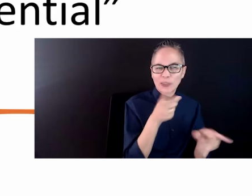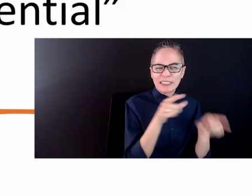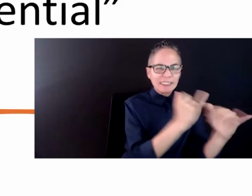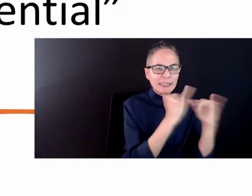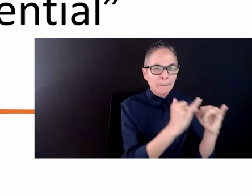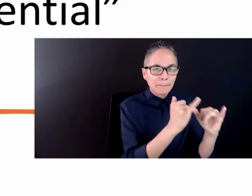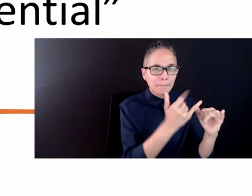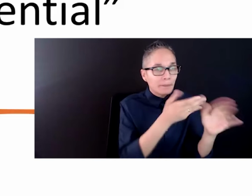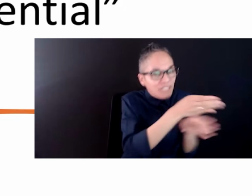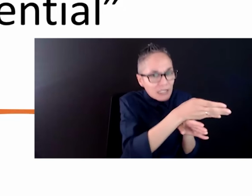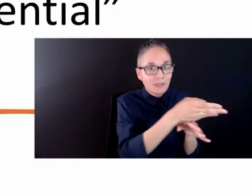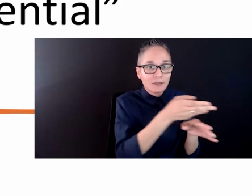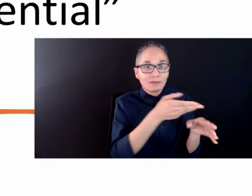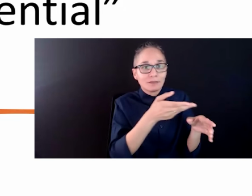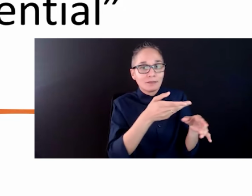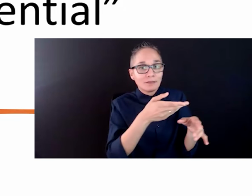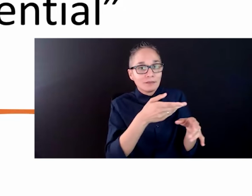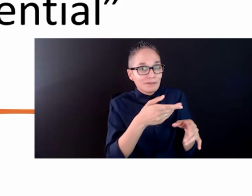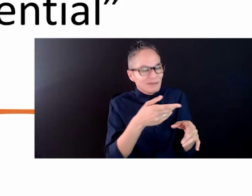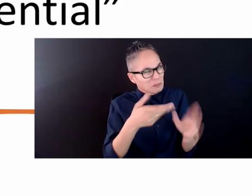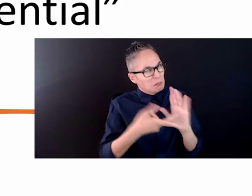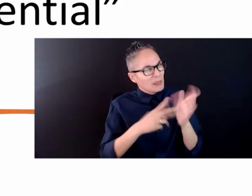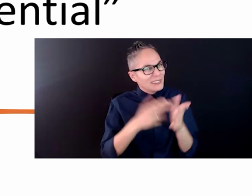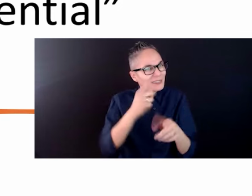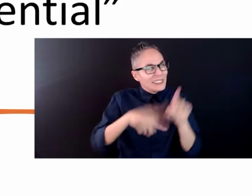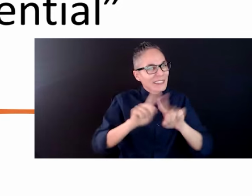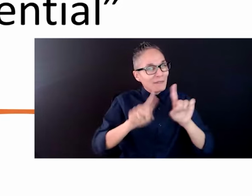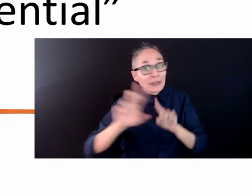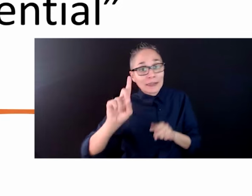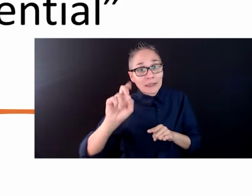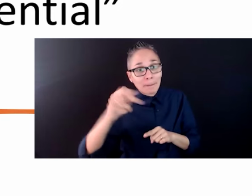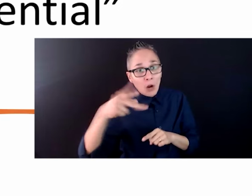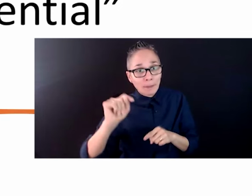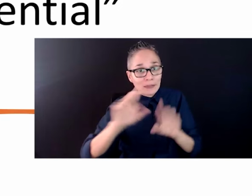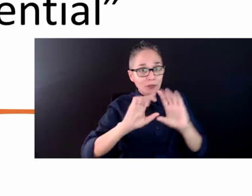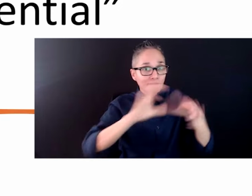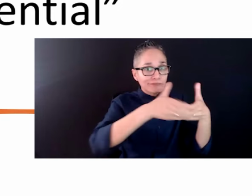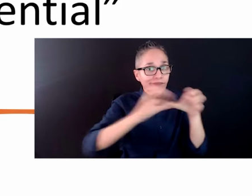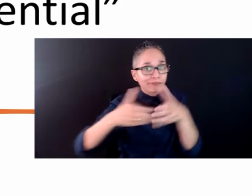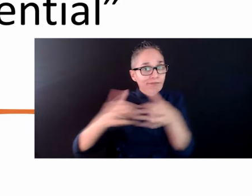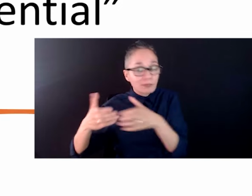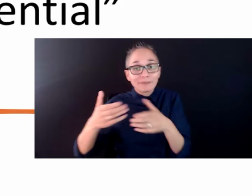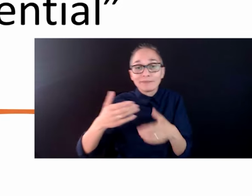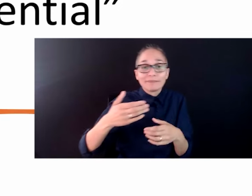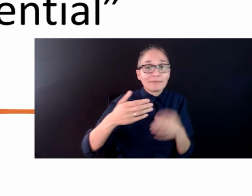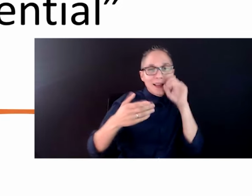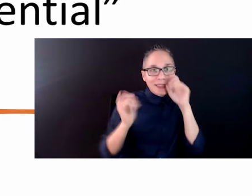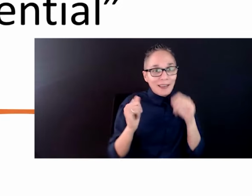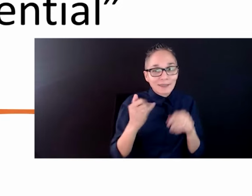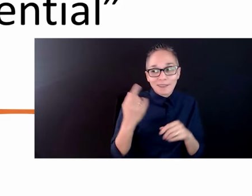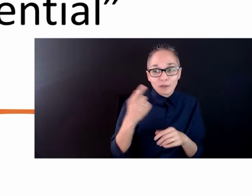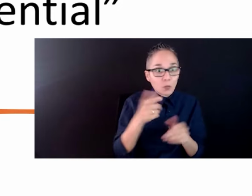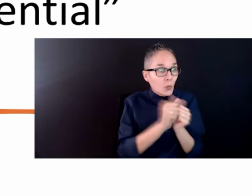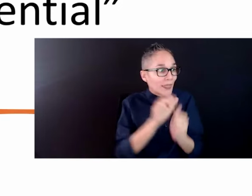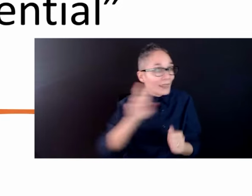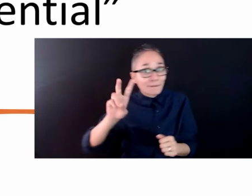this siloing even within departments where financial aid people, I mean, one of your best friends is right there next to you,